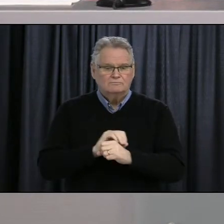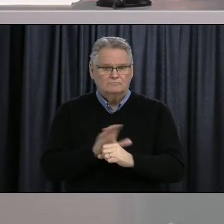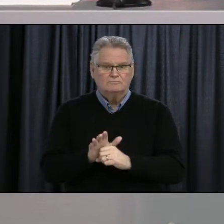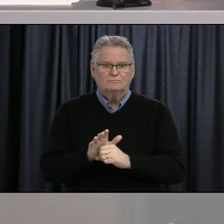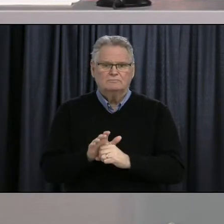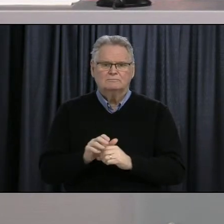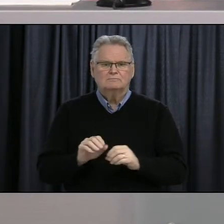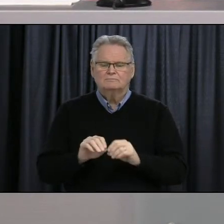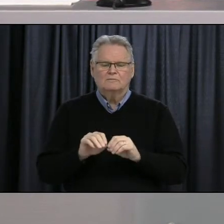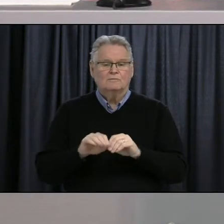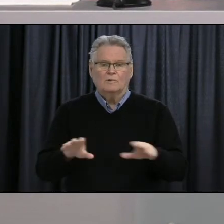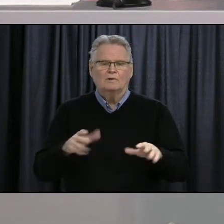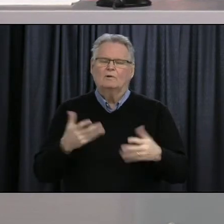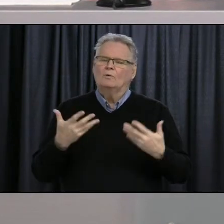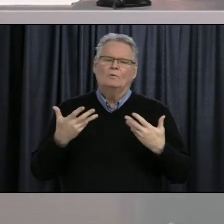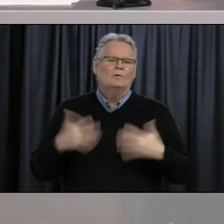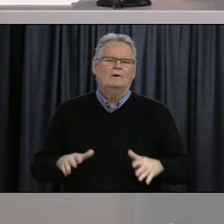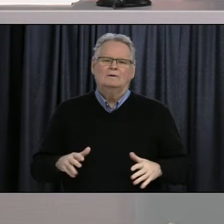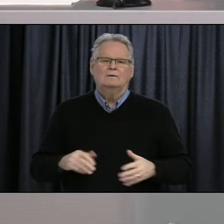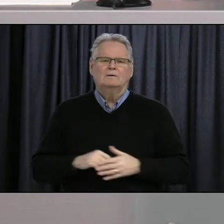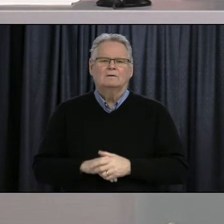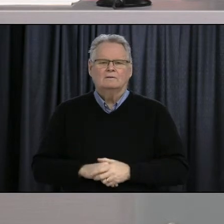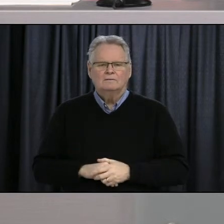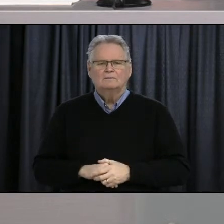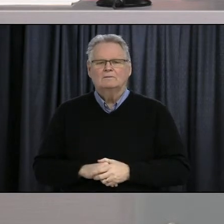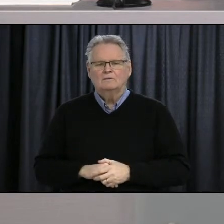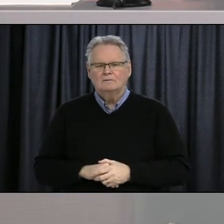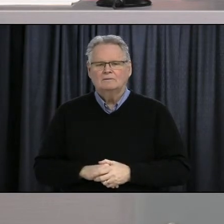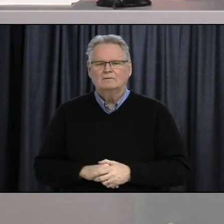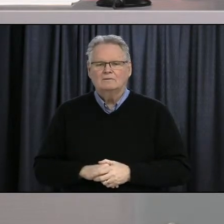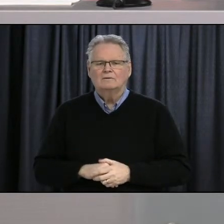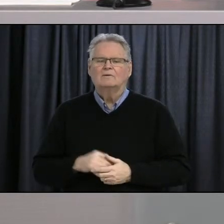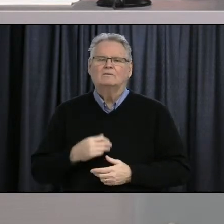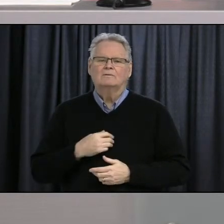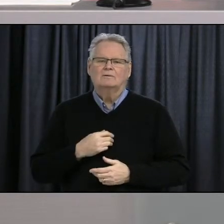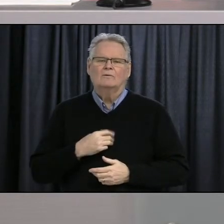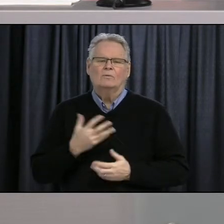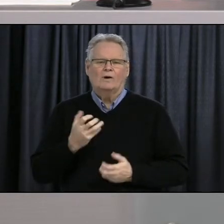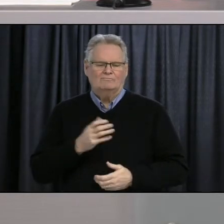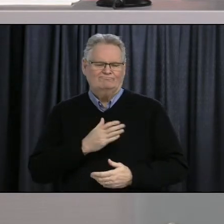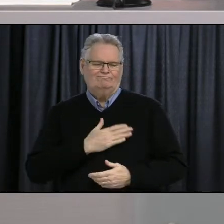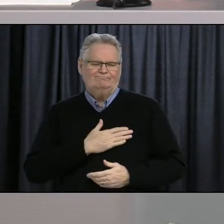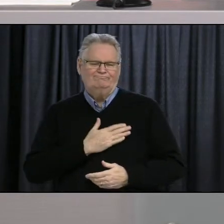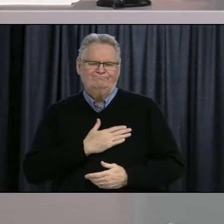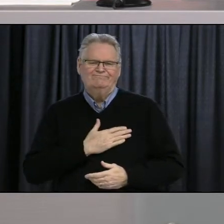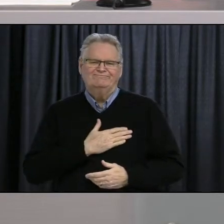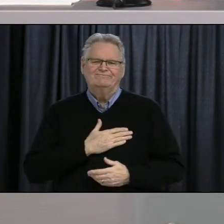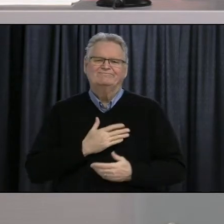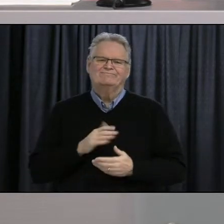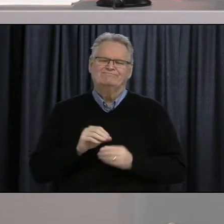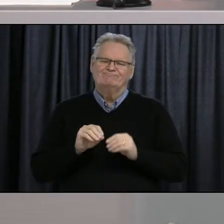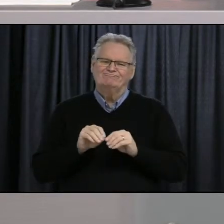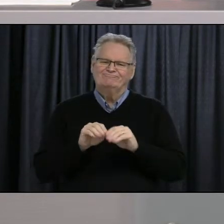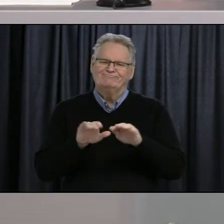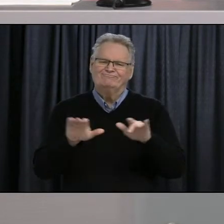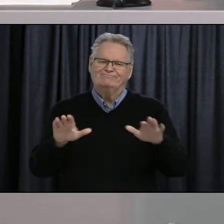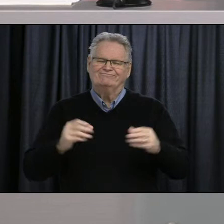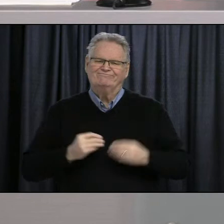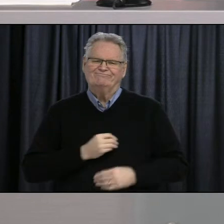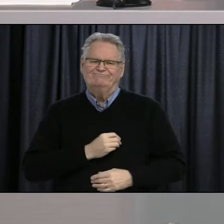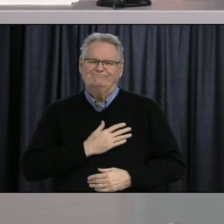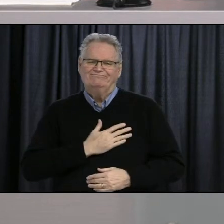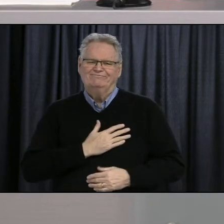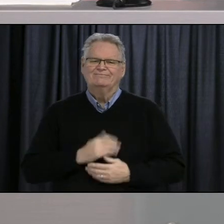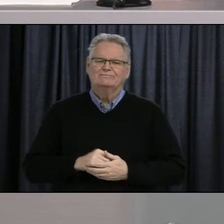Well, thank you, Minister Haggie. We'll now open it up to questions from the media. Thank you, Premier. For the benefit of our speakers, there